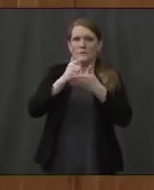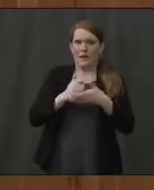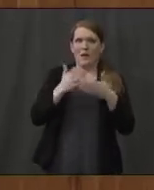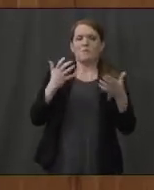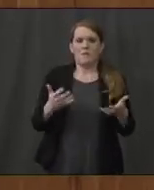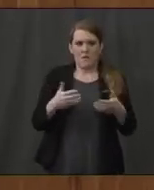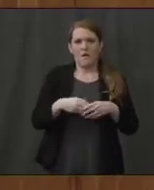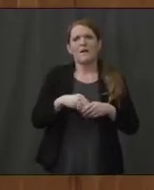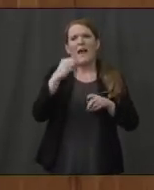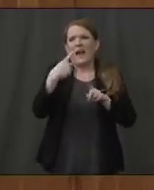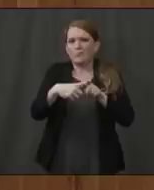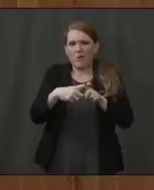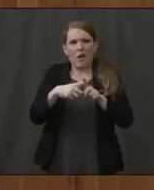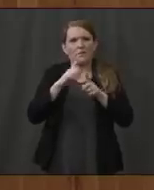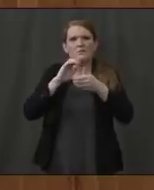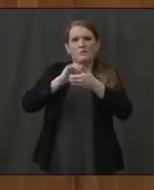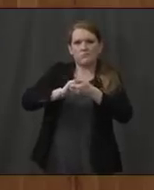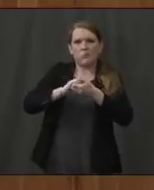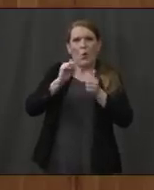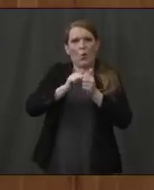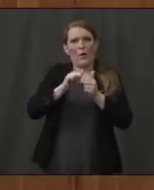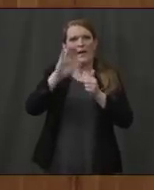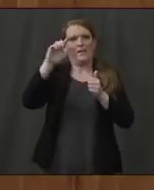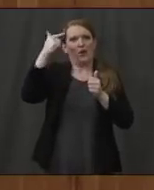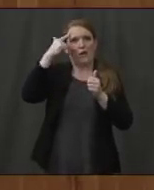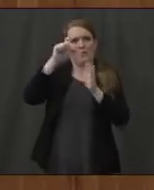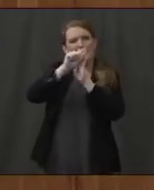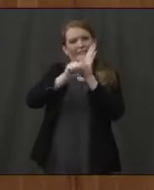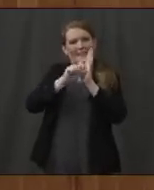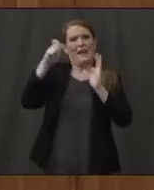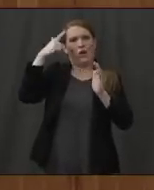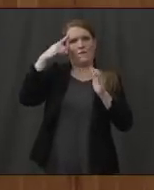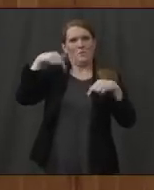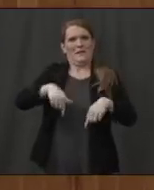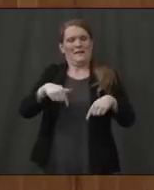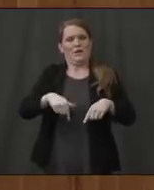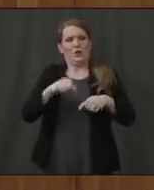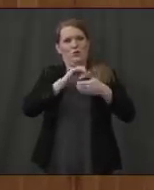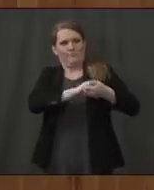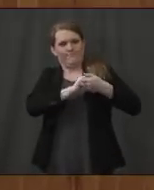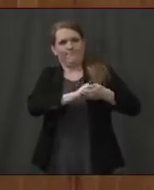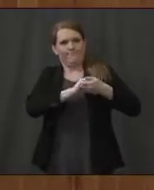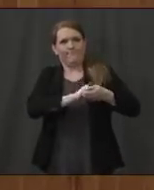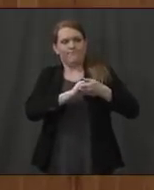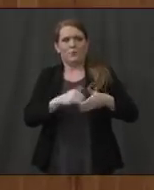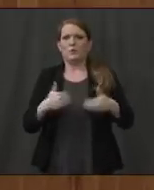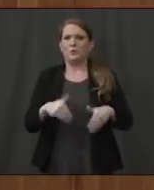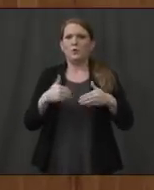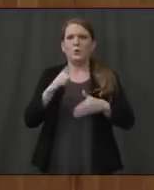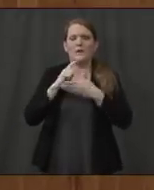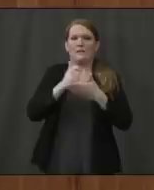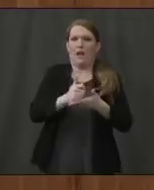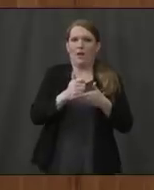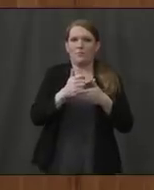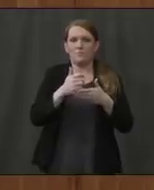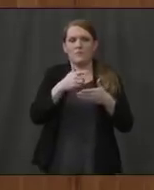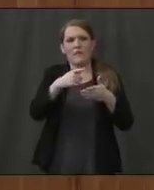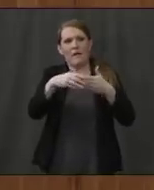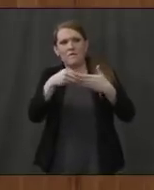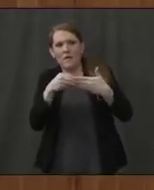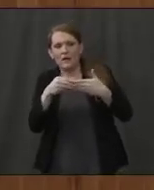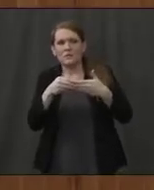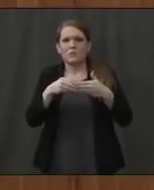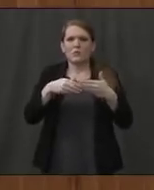how we're working through regulation and the agility that the state continues to show that allows all the hospitals across the state to